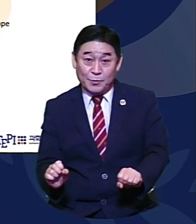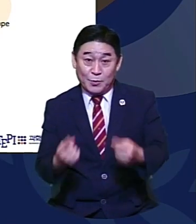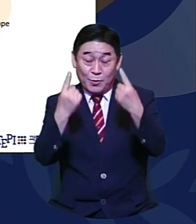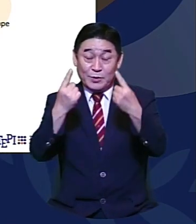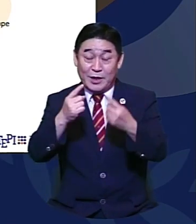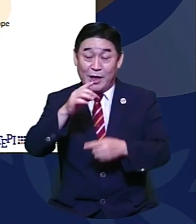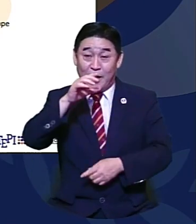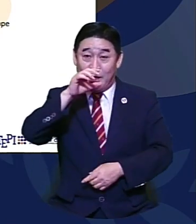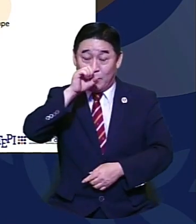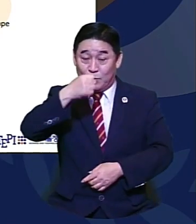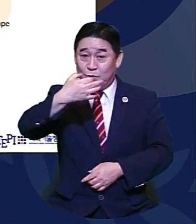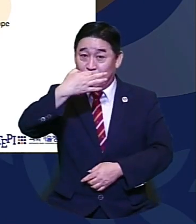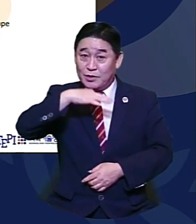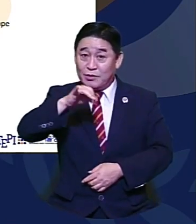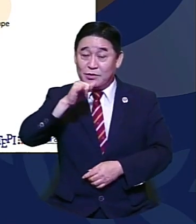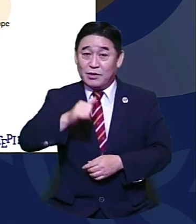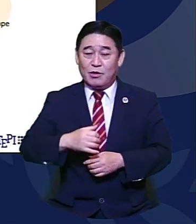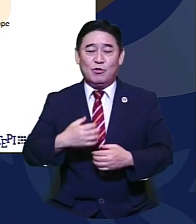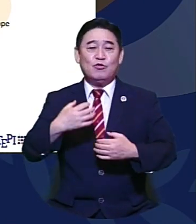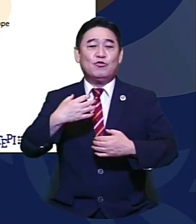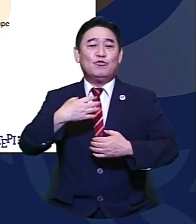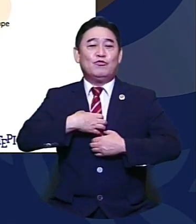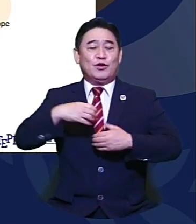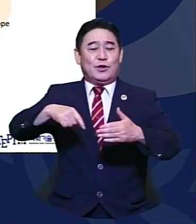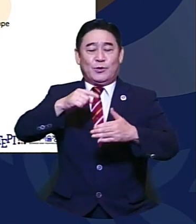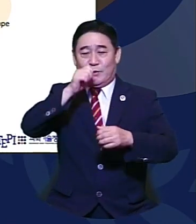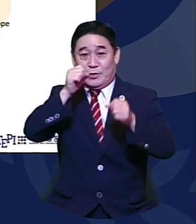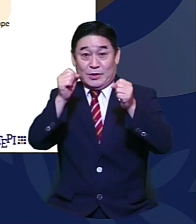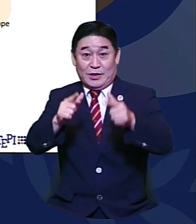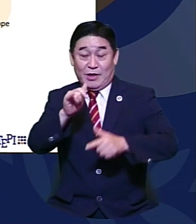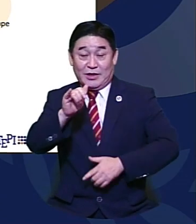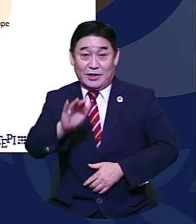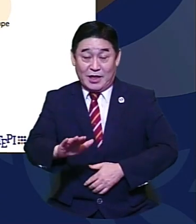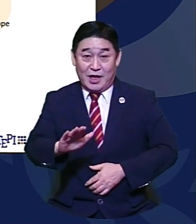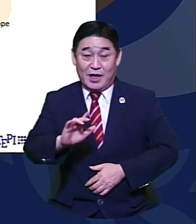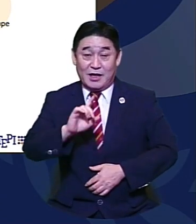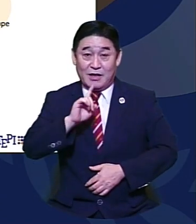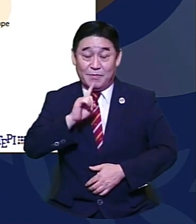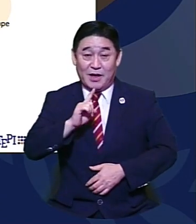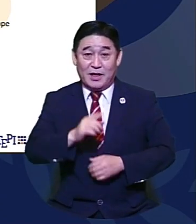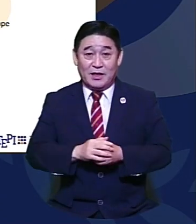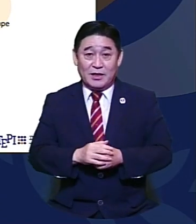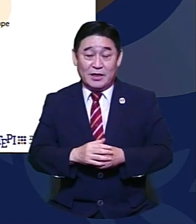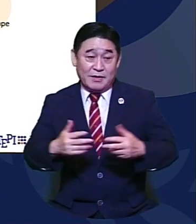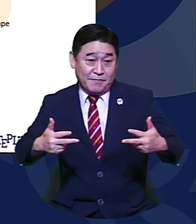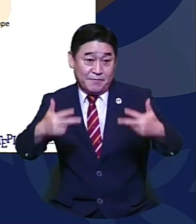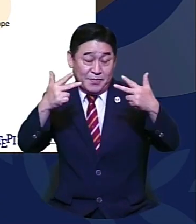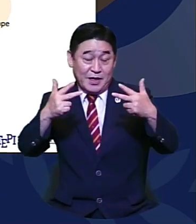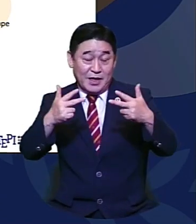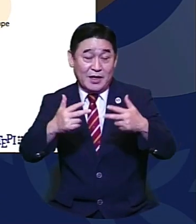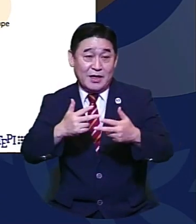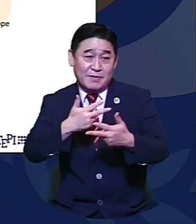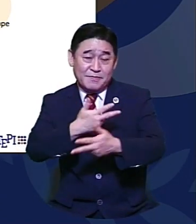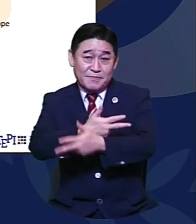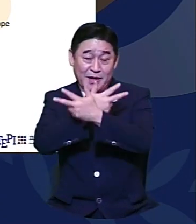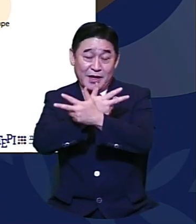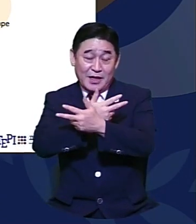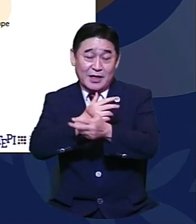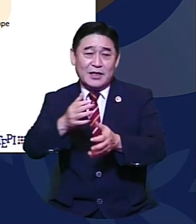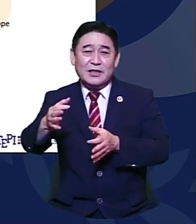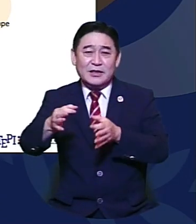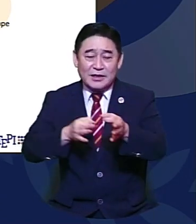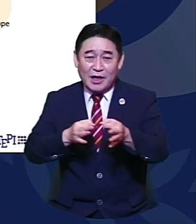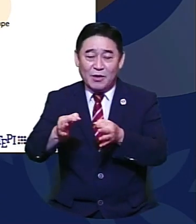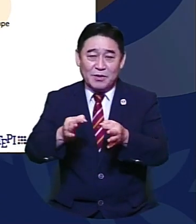of crisis. For example, untapped business, heavily utilizing the digital platform,